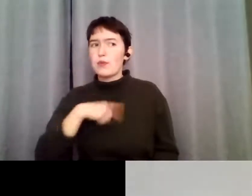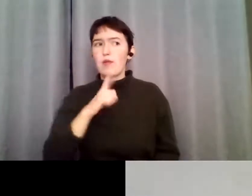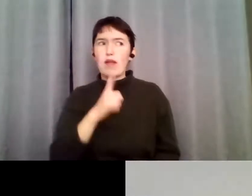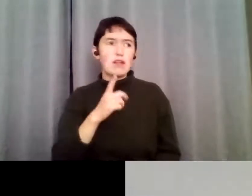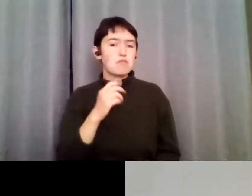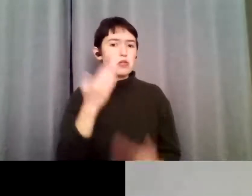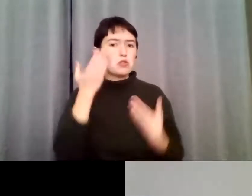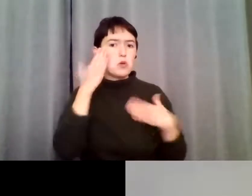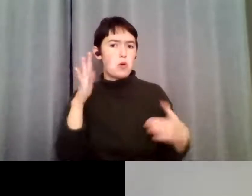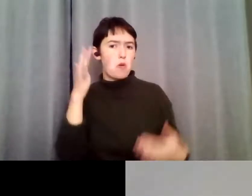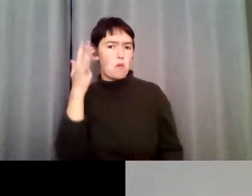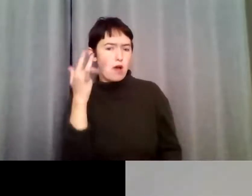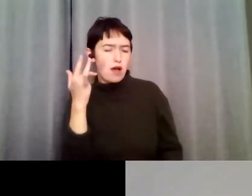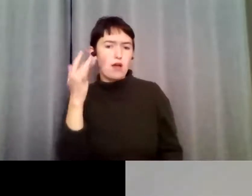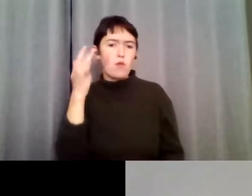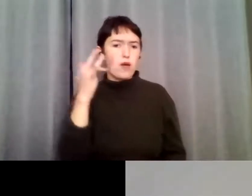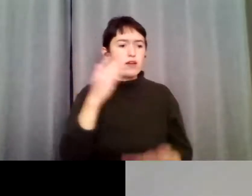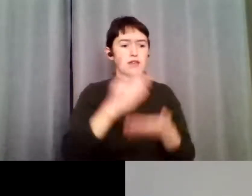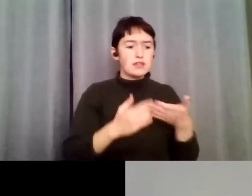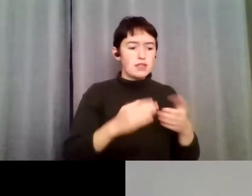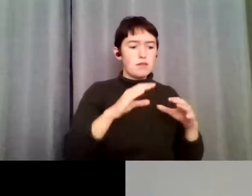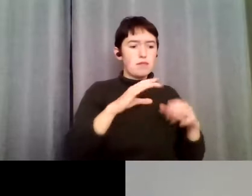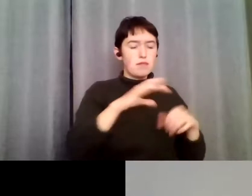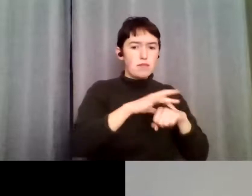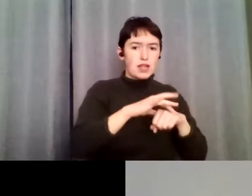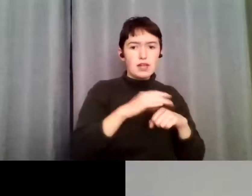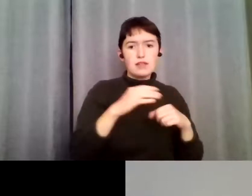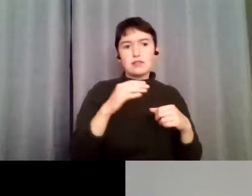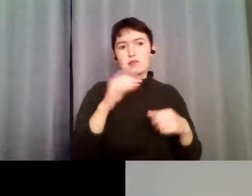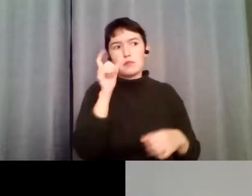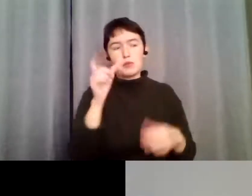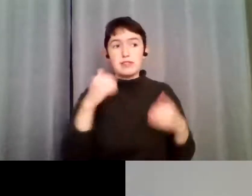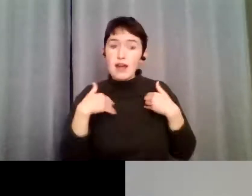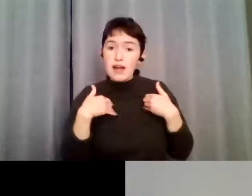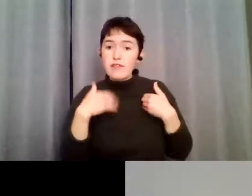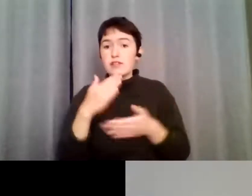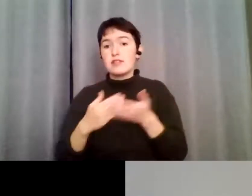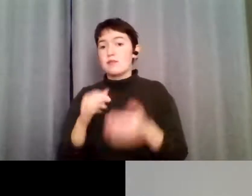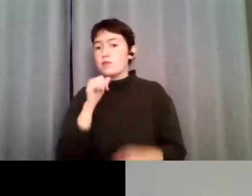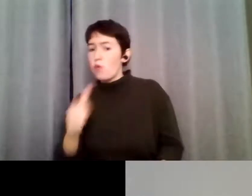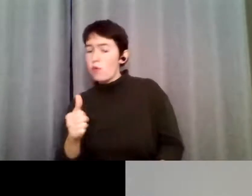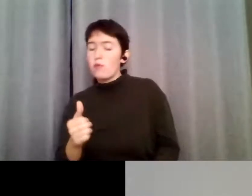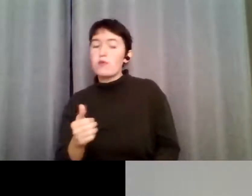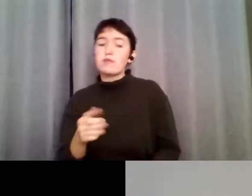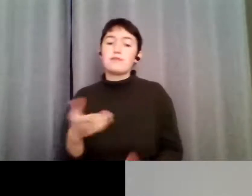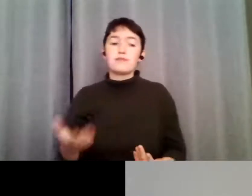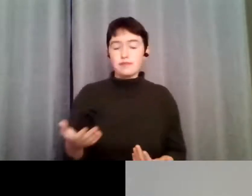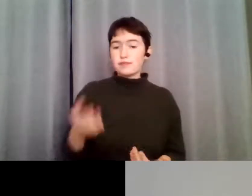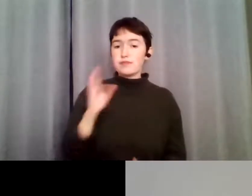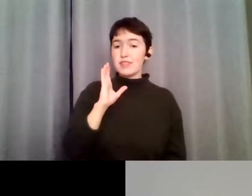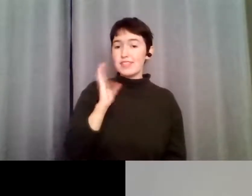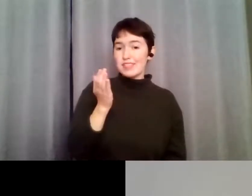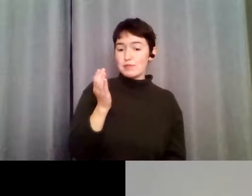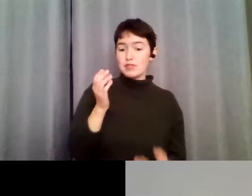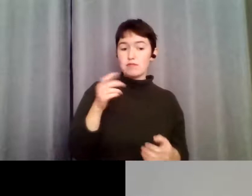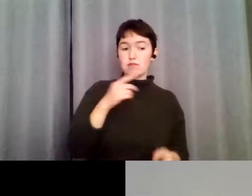have tectonic plates and some don't. But the answer seems to have something to do with the fact that the moon is smaller and drier than Earth.